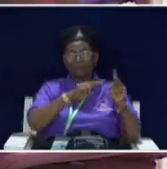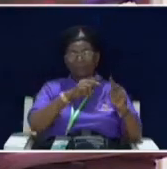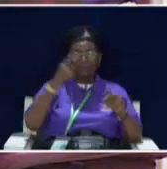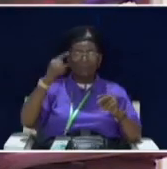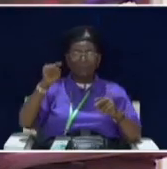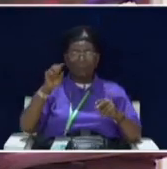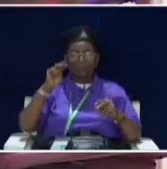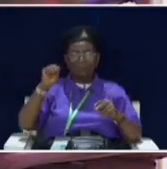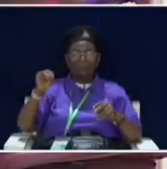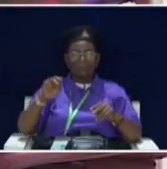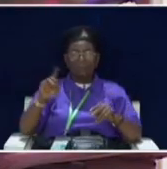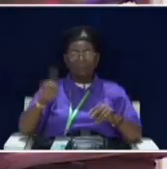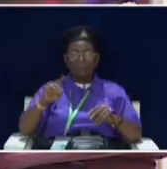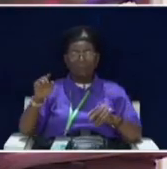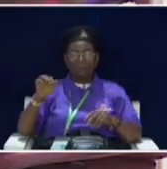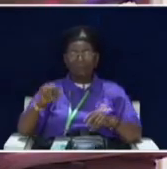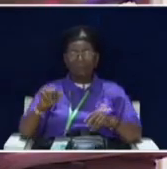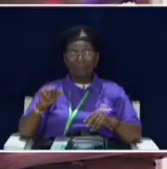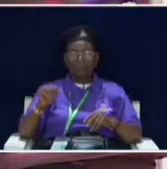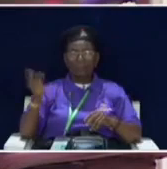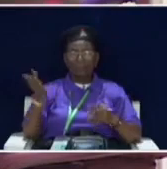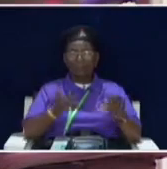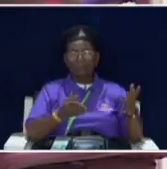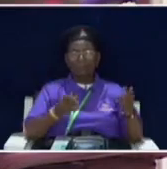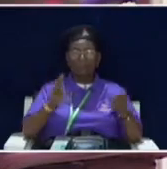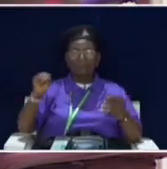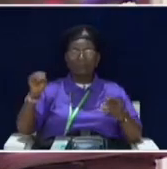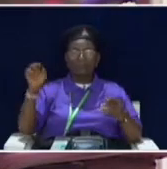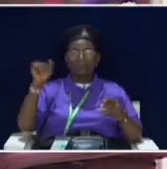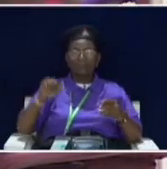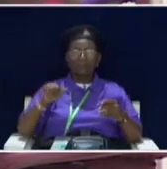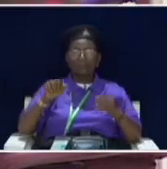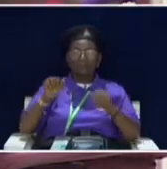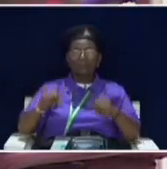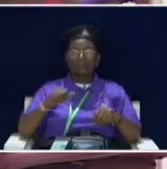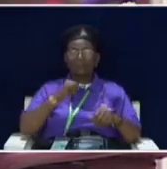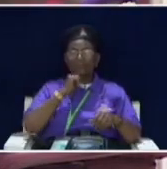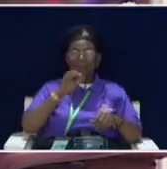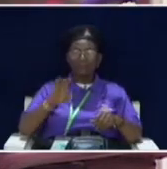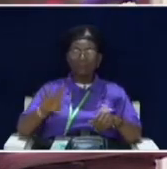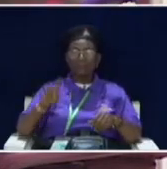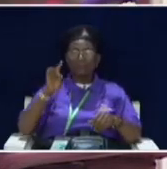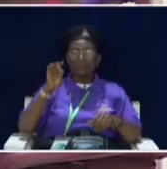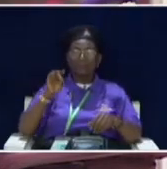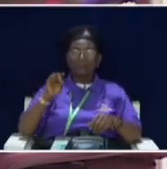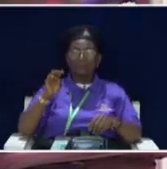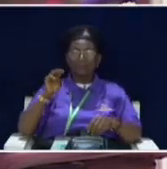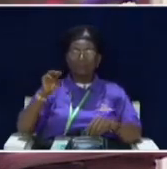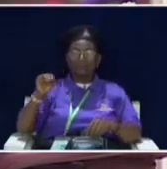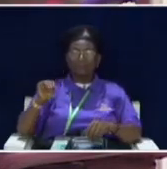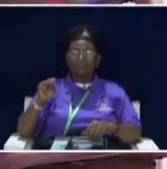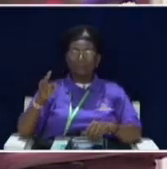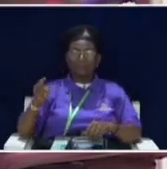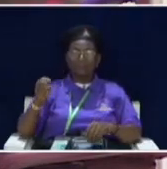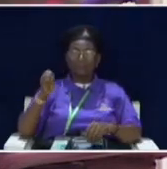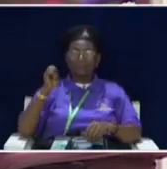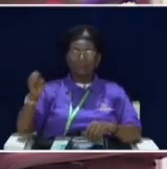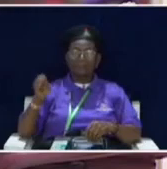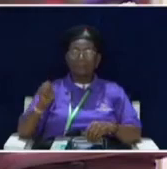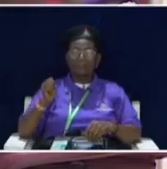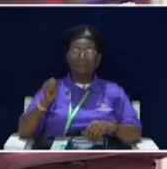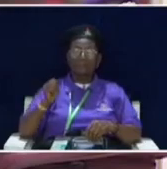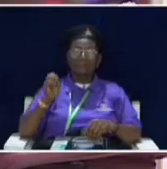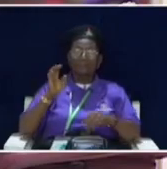si. They couldn't find him there. Won wa ri nbe mo. So he tapped them from behind. O wa gba won leji ka